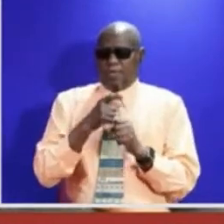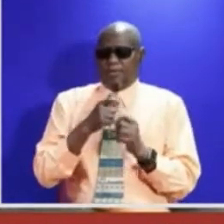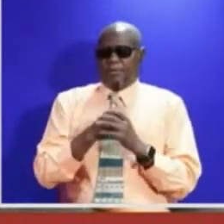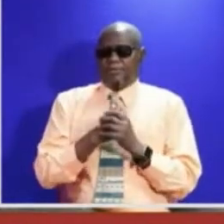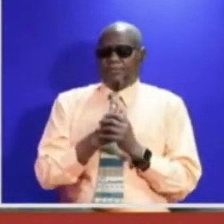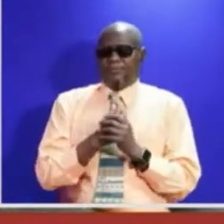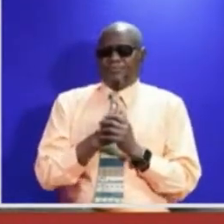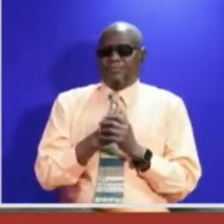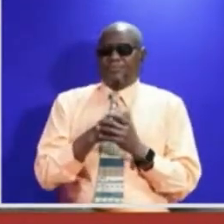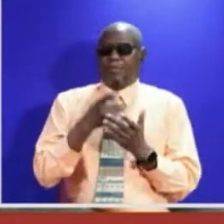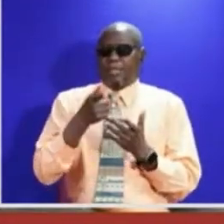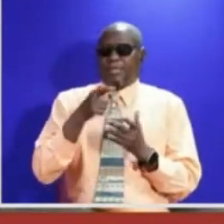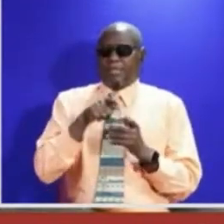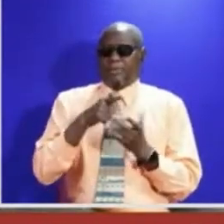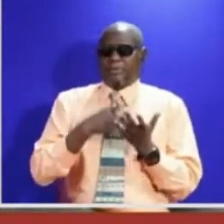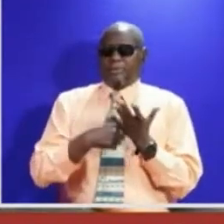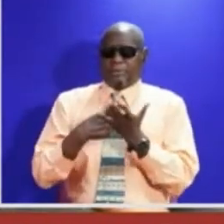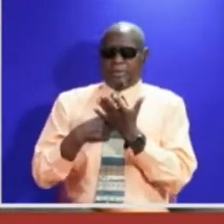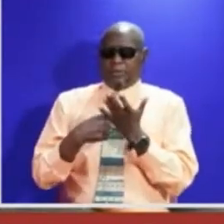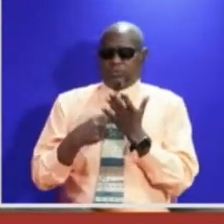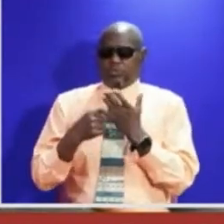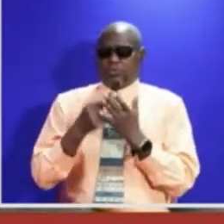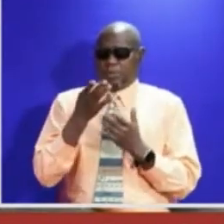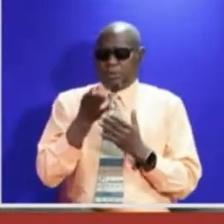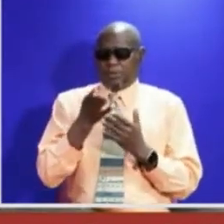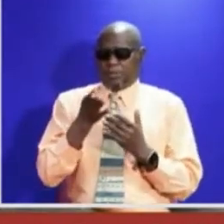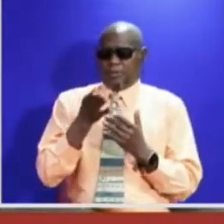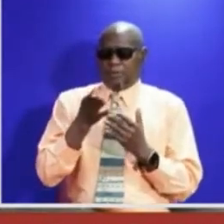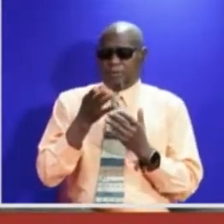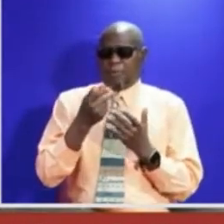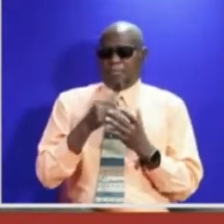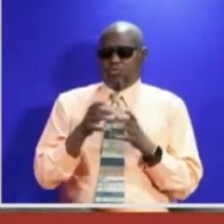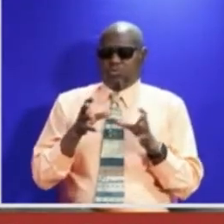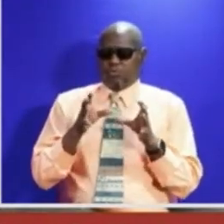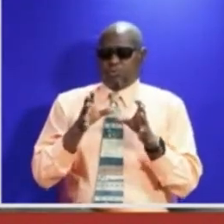And so that's a discussion right there. So that's the push, and so that is yet to be addressed.